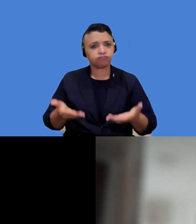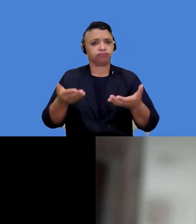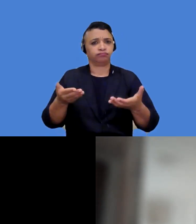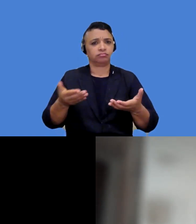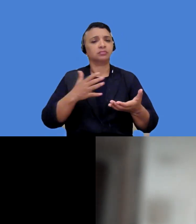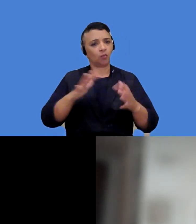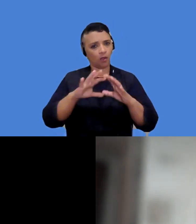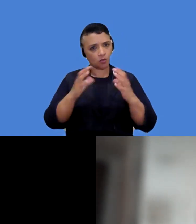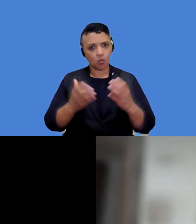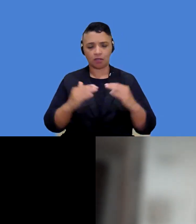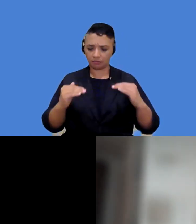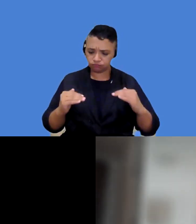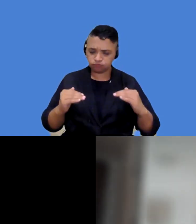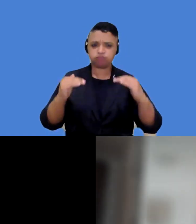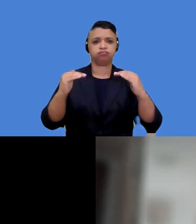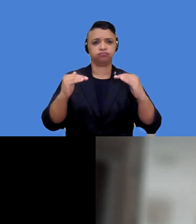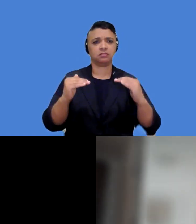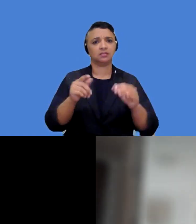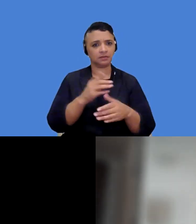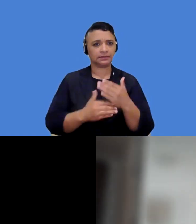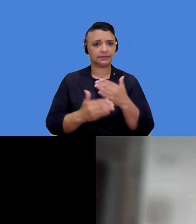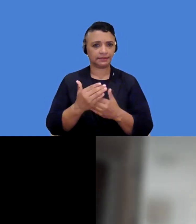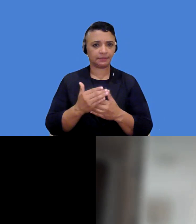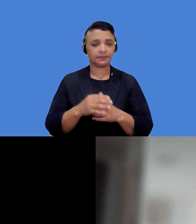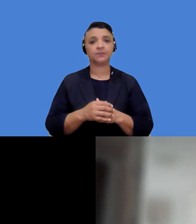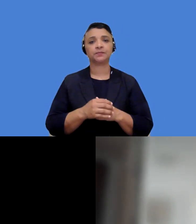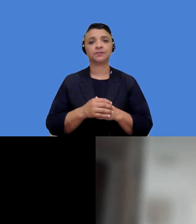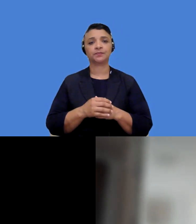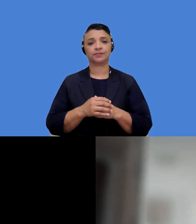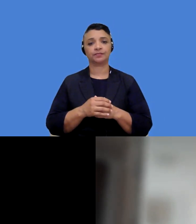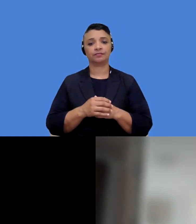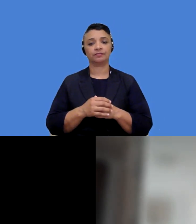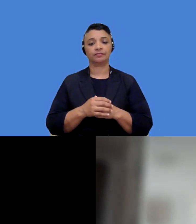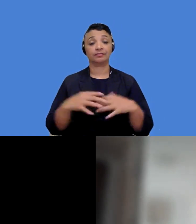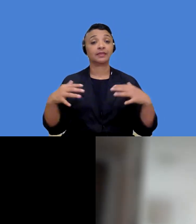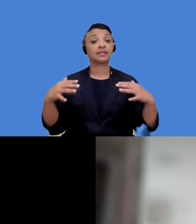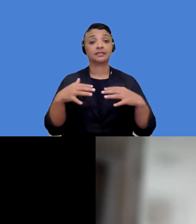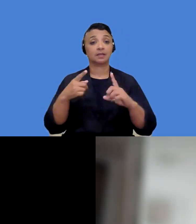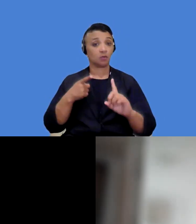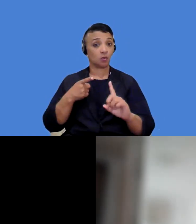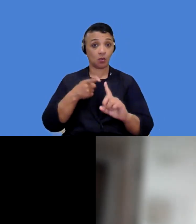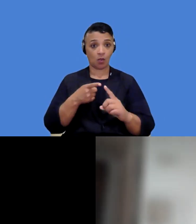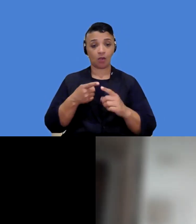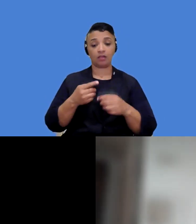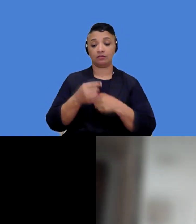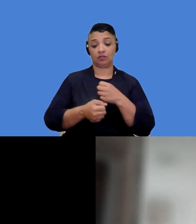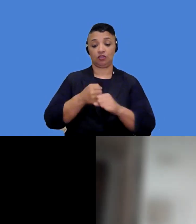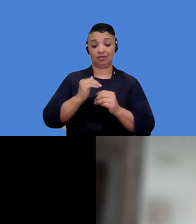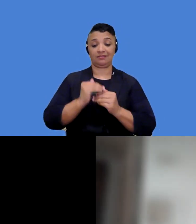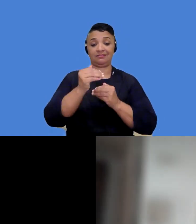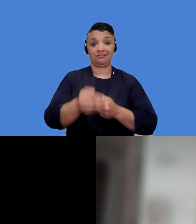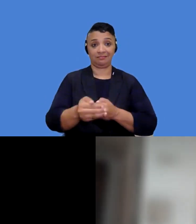the world. The goal for the summit in 2025